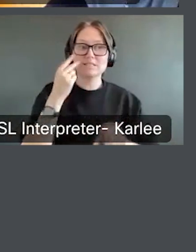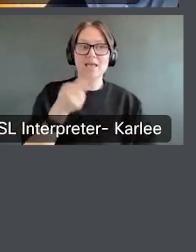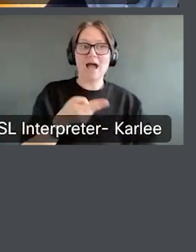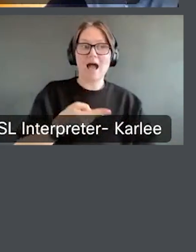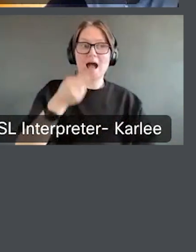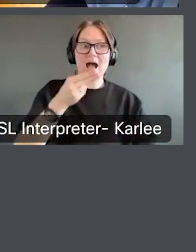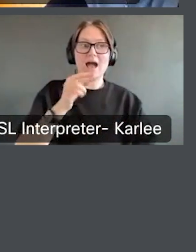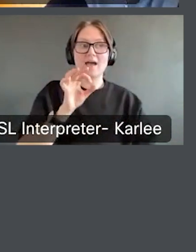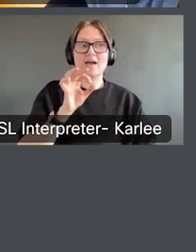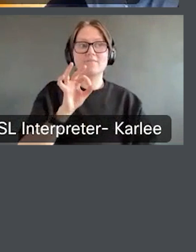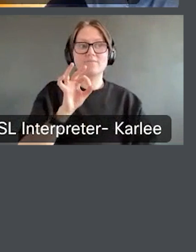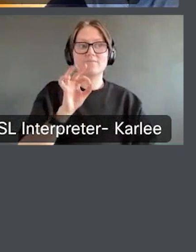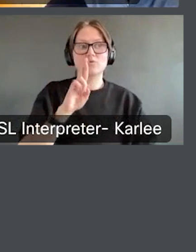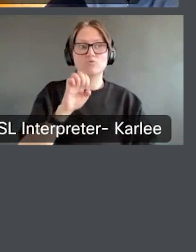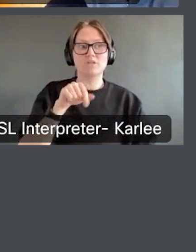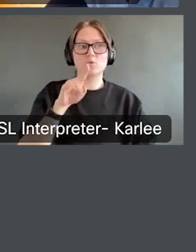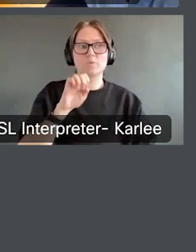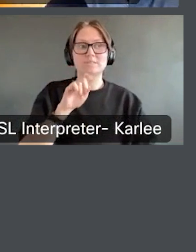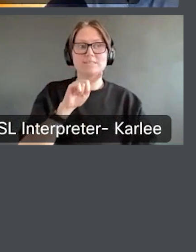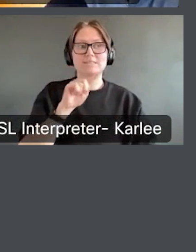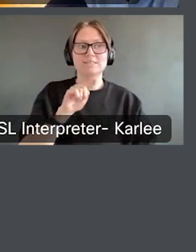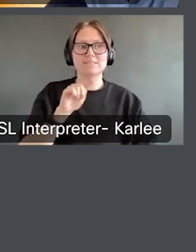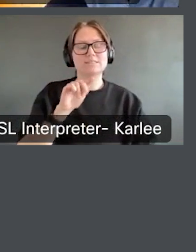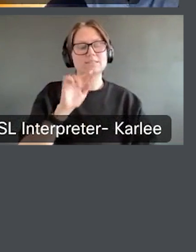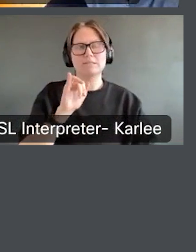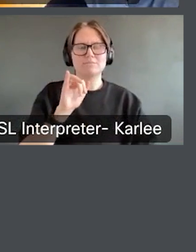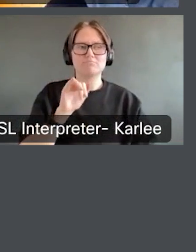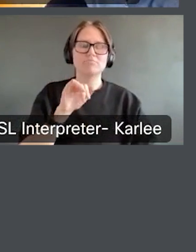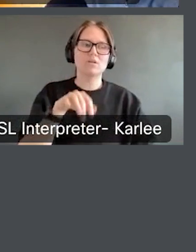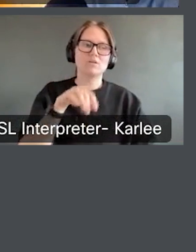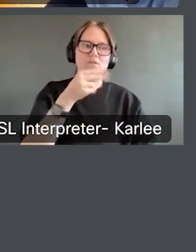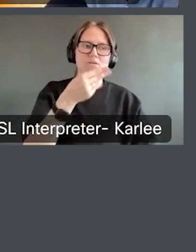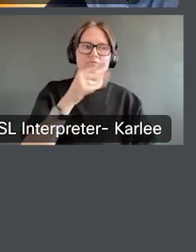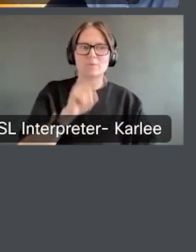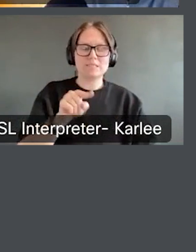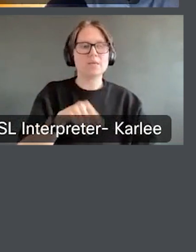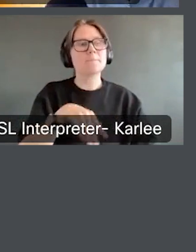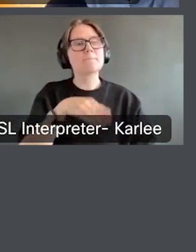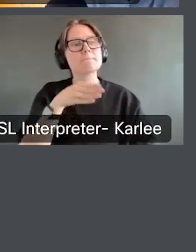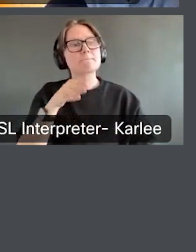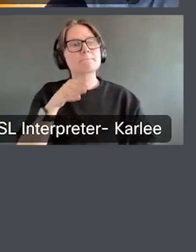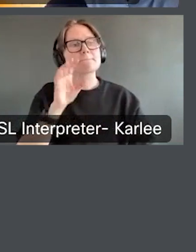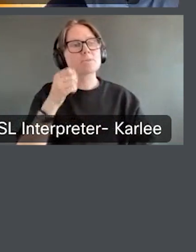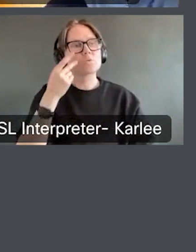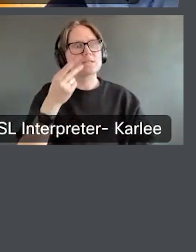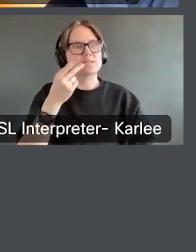hearing loss, but on the right side, in the right audiogram, you see a severe to profound